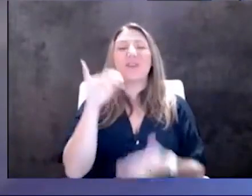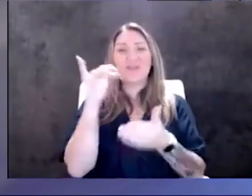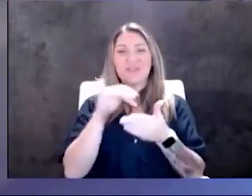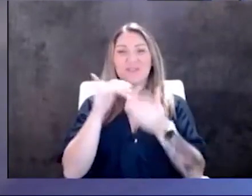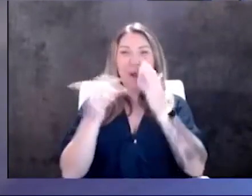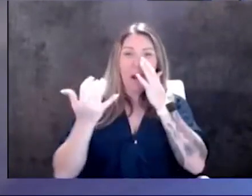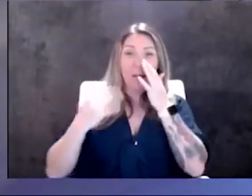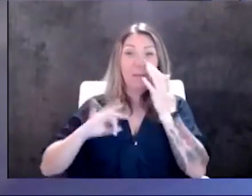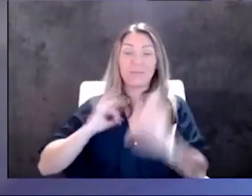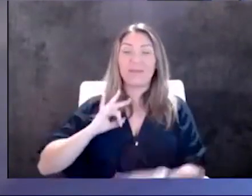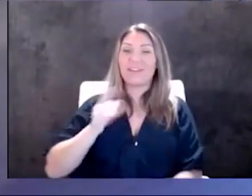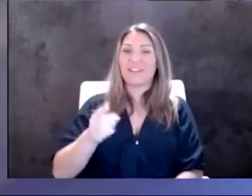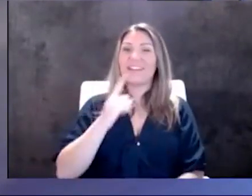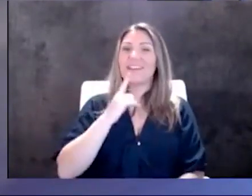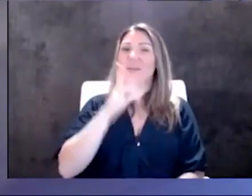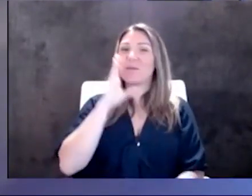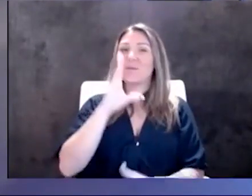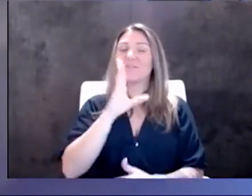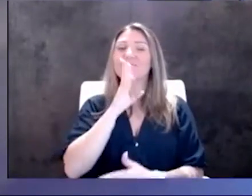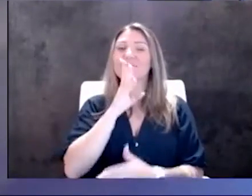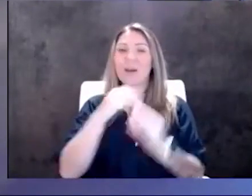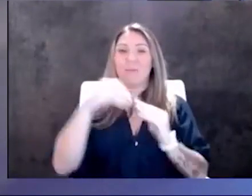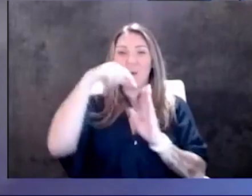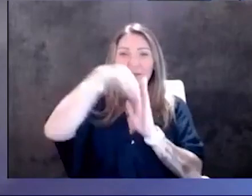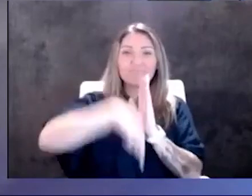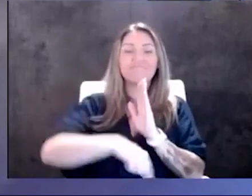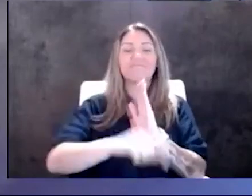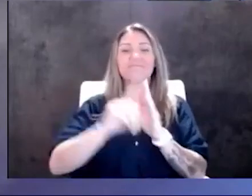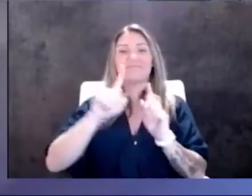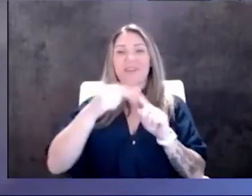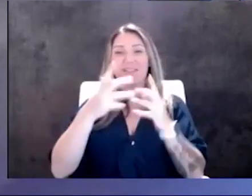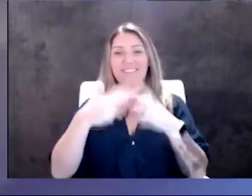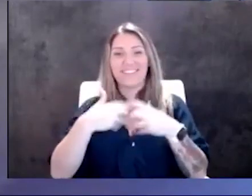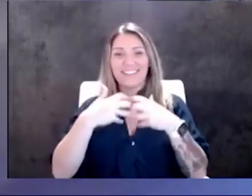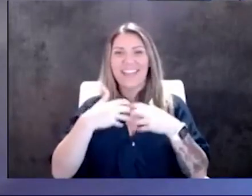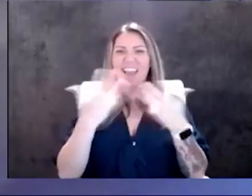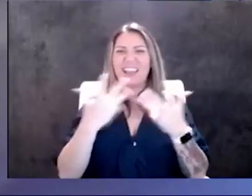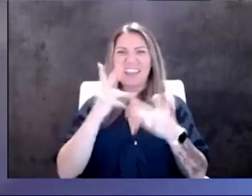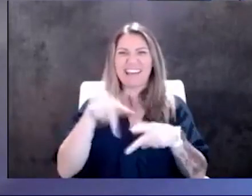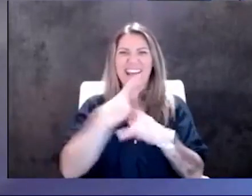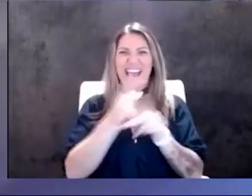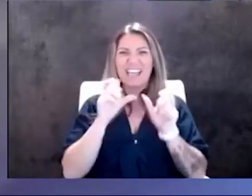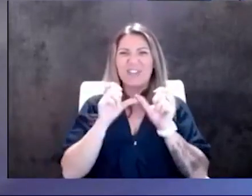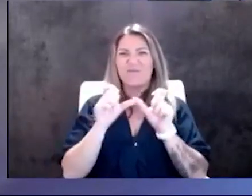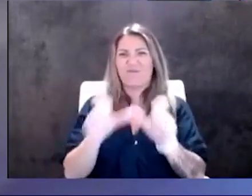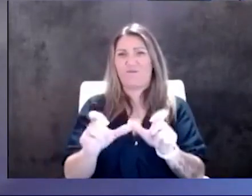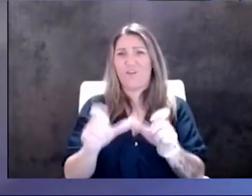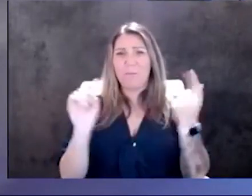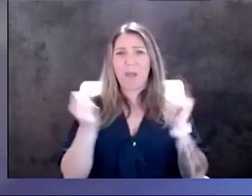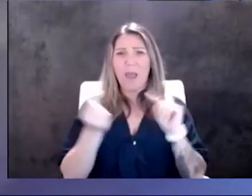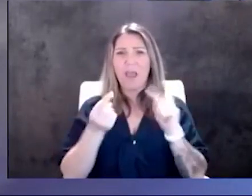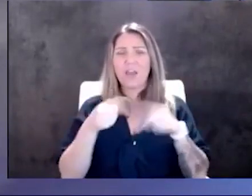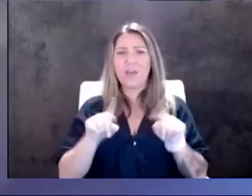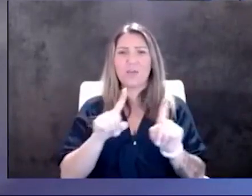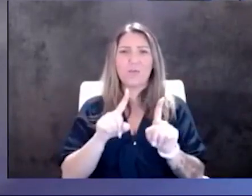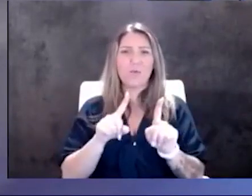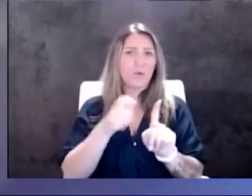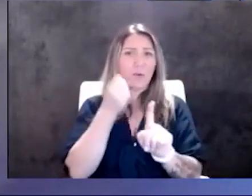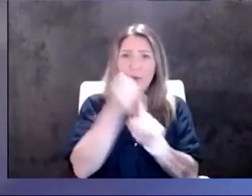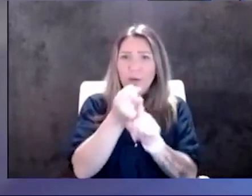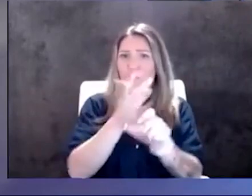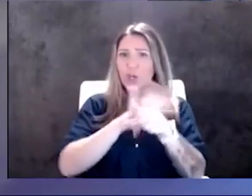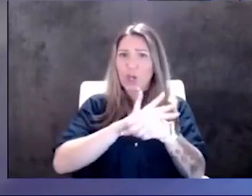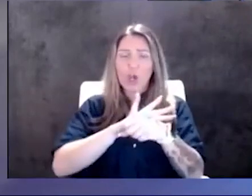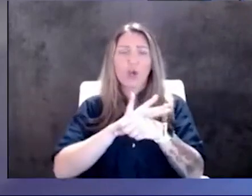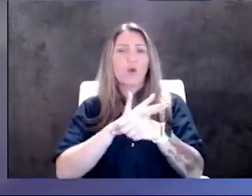bit more about that and the device. But what has this type of chronic pain been like for people going through this pandemic? What have you heard from your patients? It must have